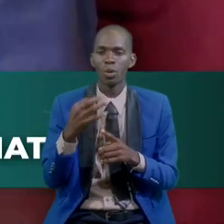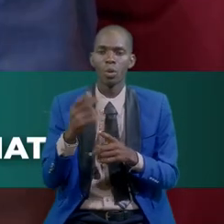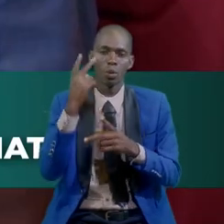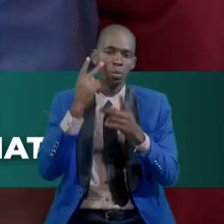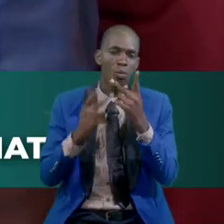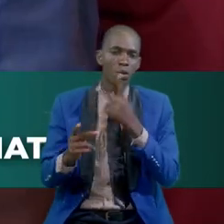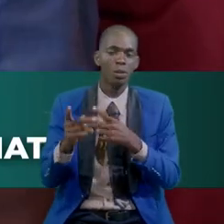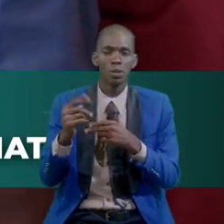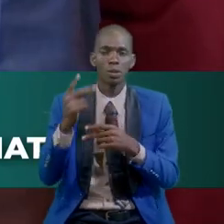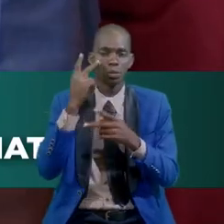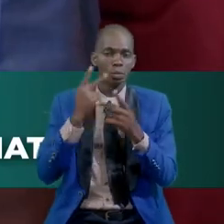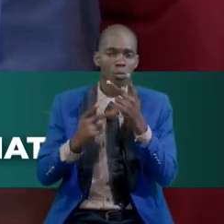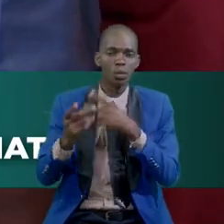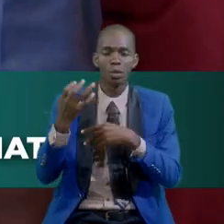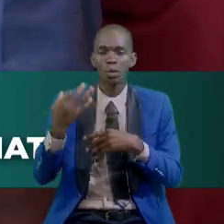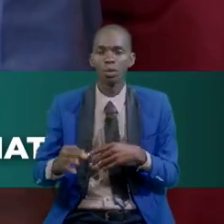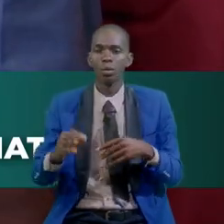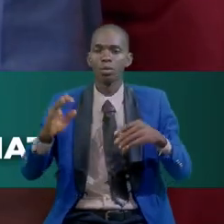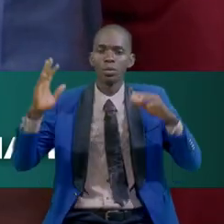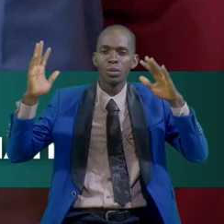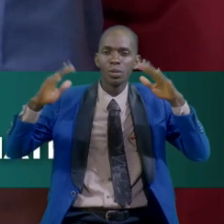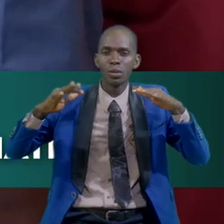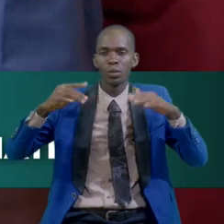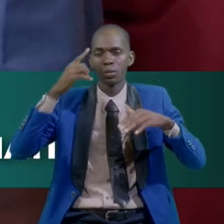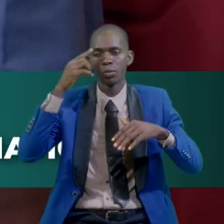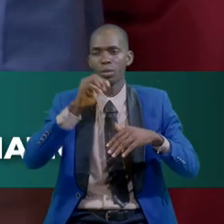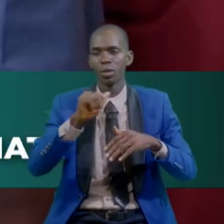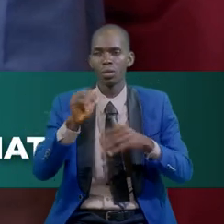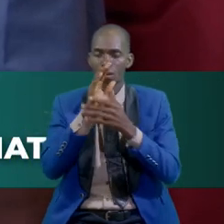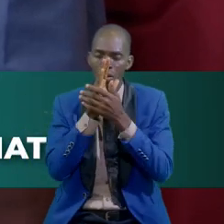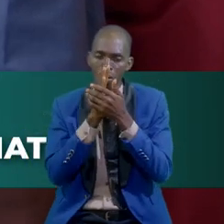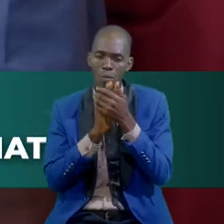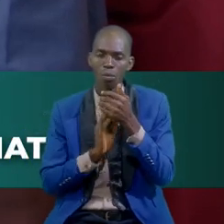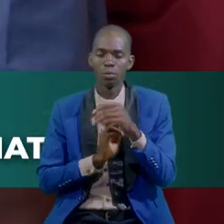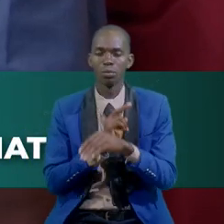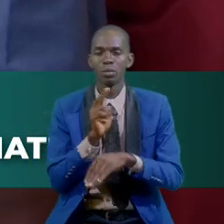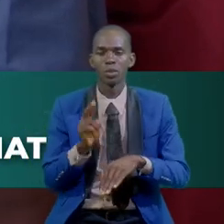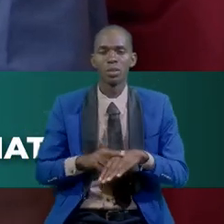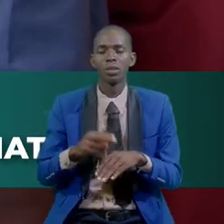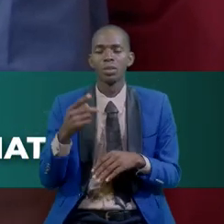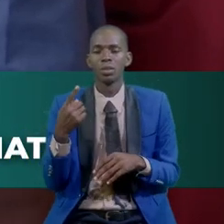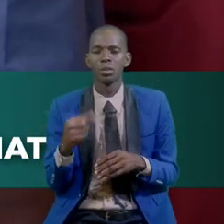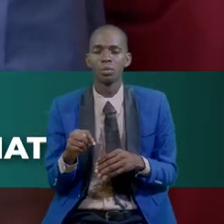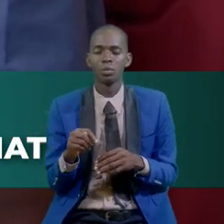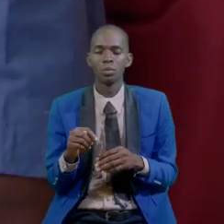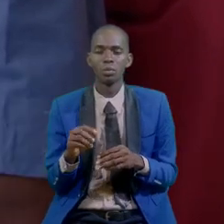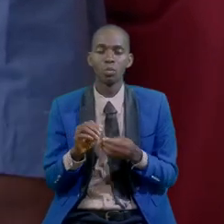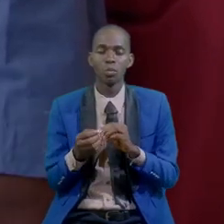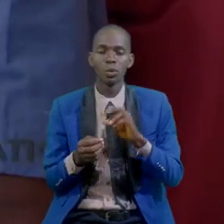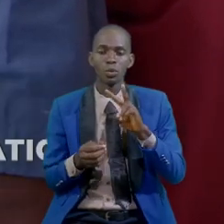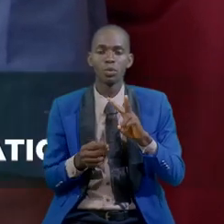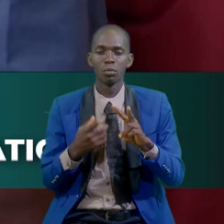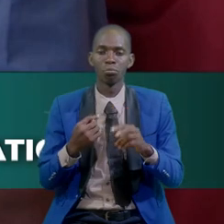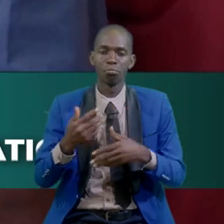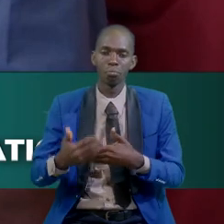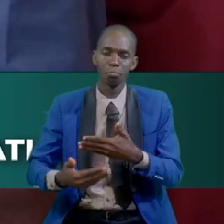of rain for a humbled nation. Number two, the process of return by